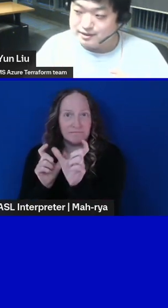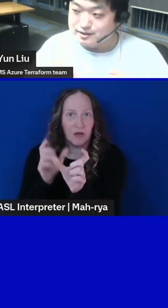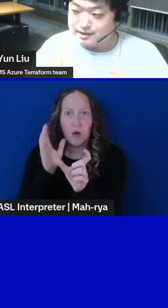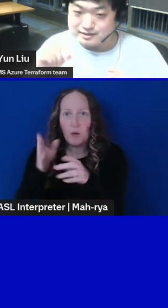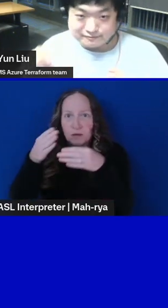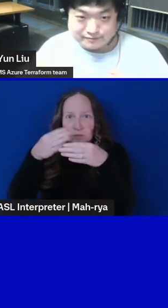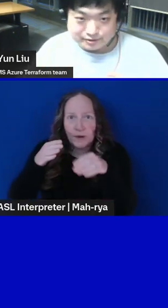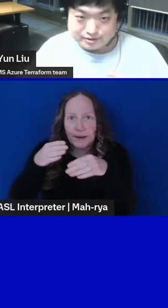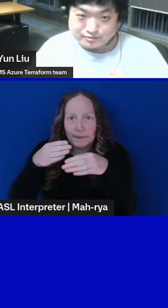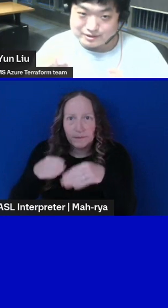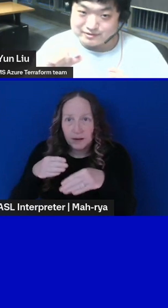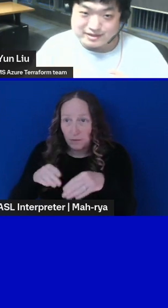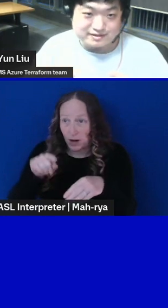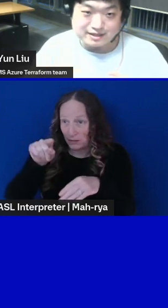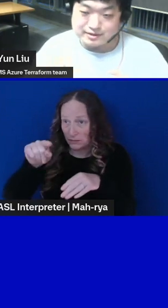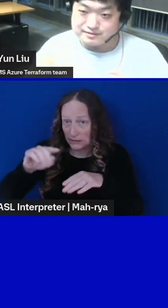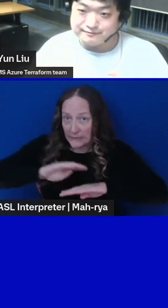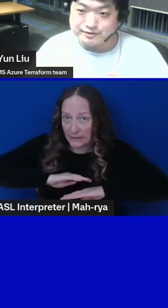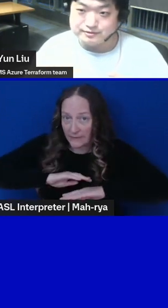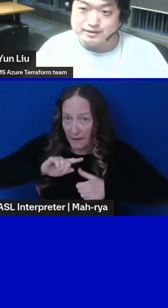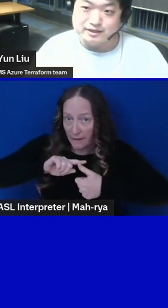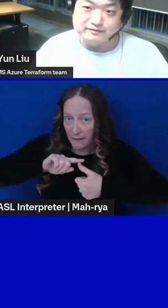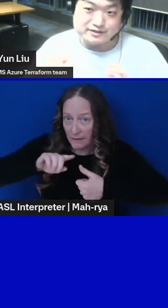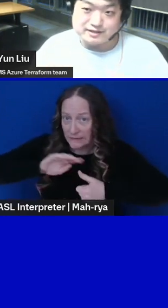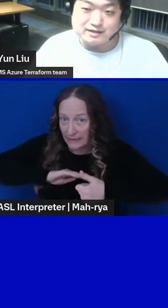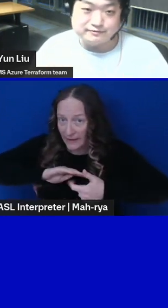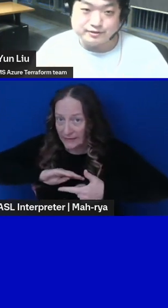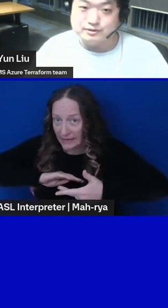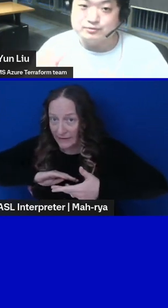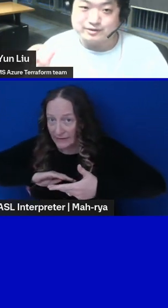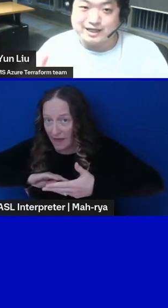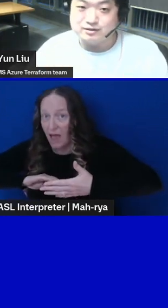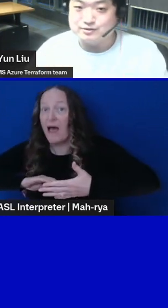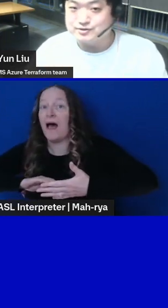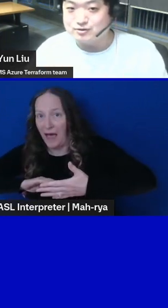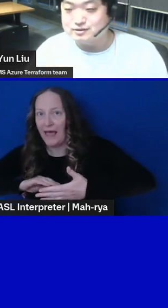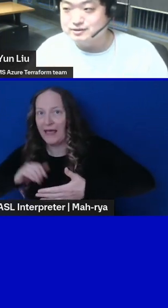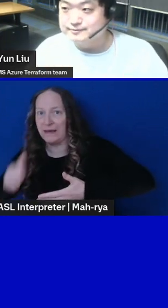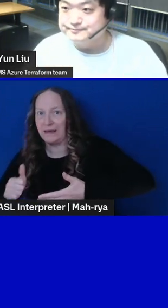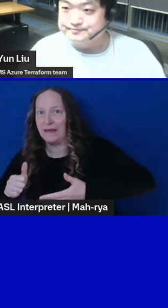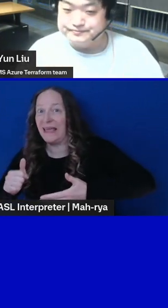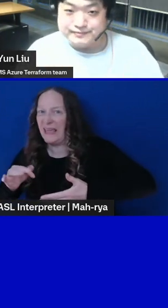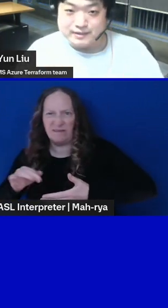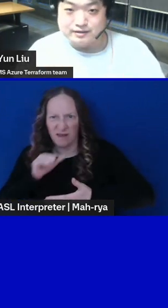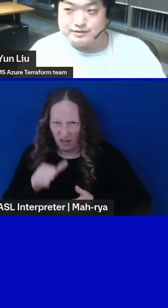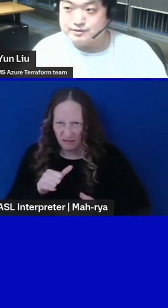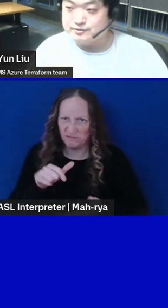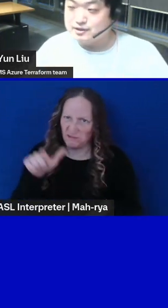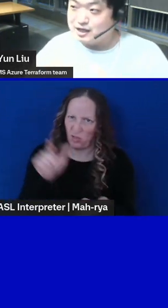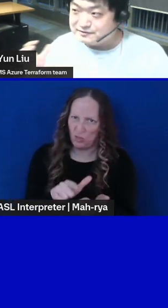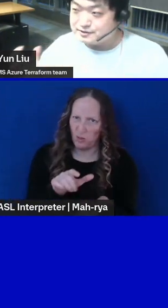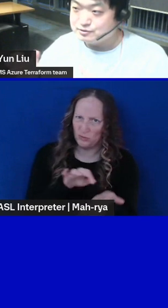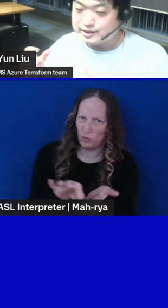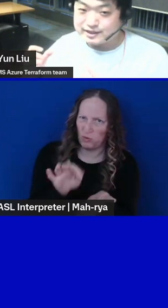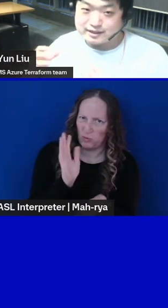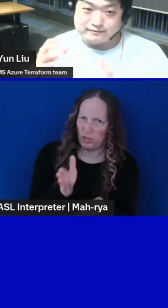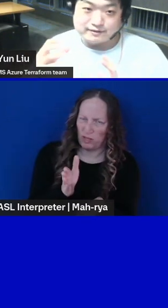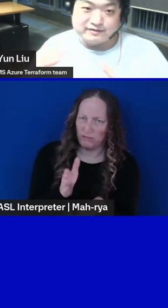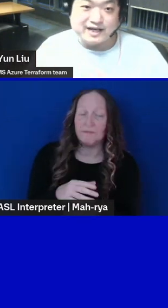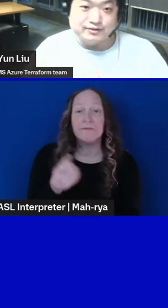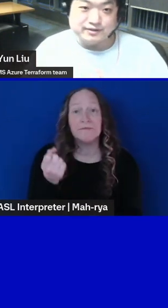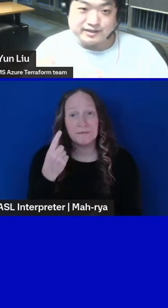step is fulfilled. Whether this step is fulfilled. If it's not fulfilled, it will get a low score. So after